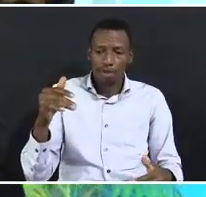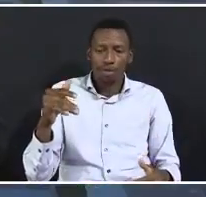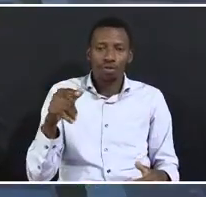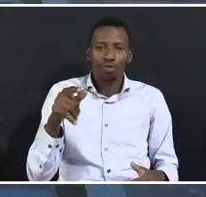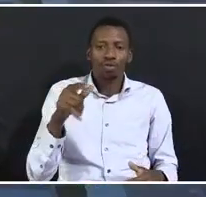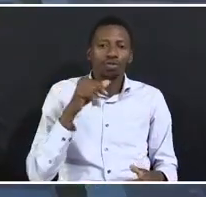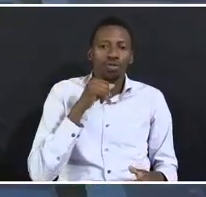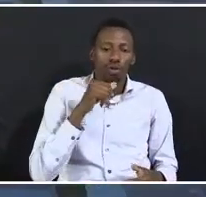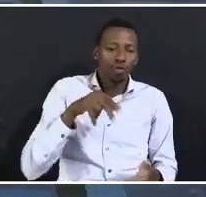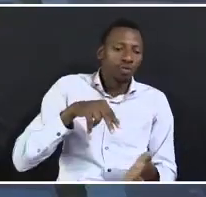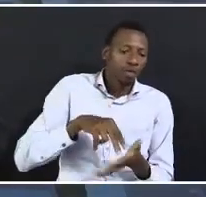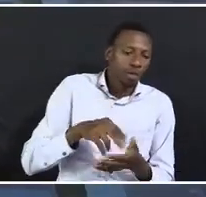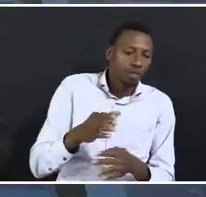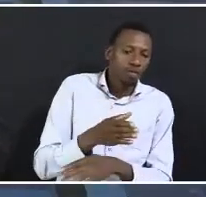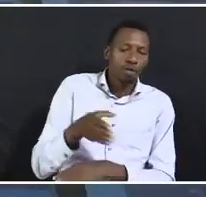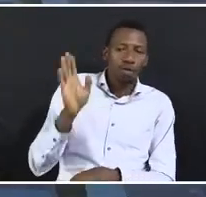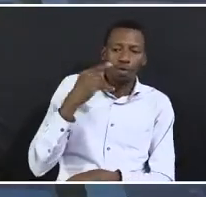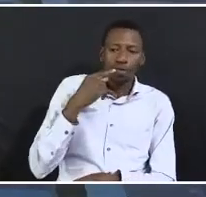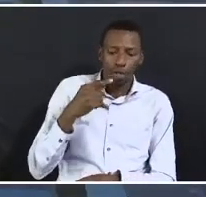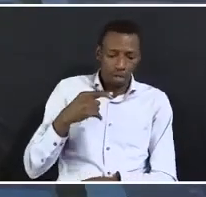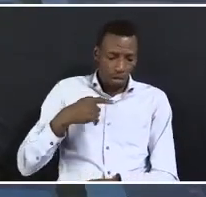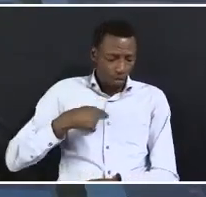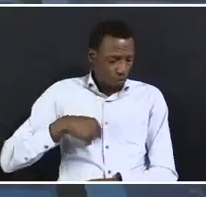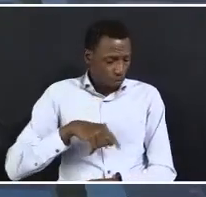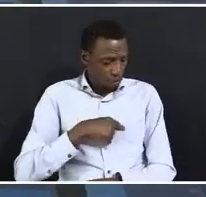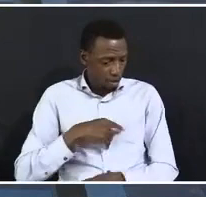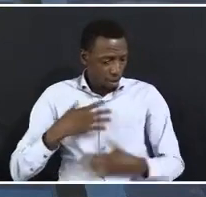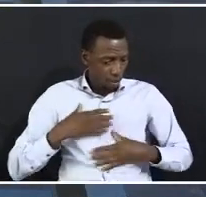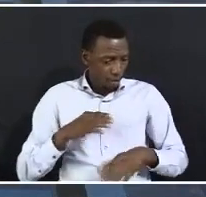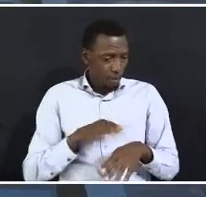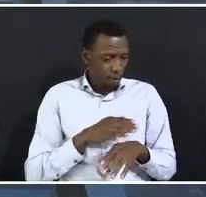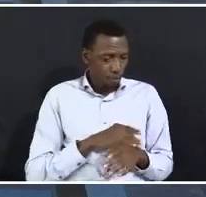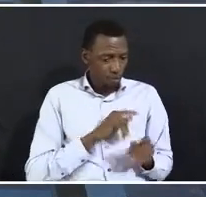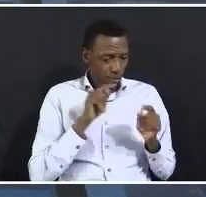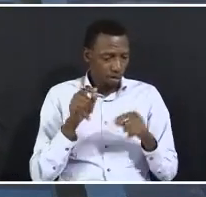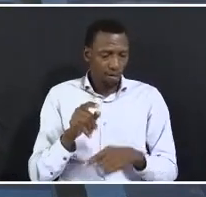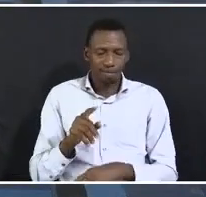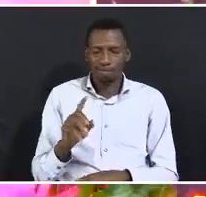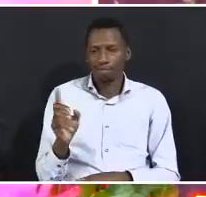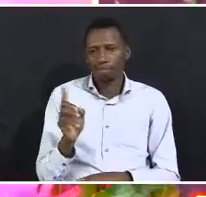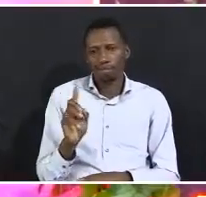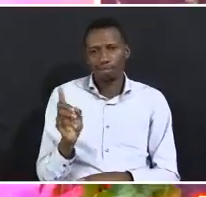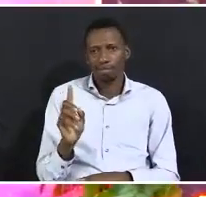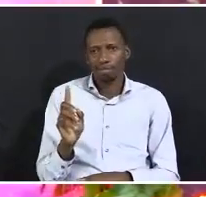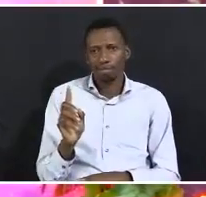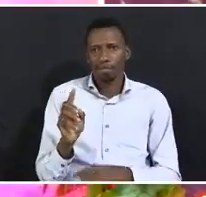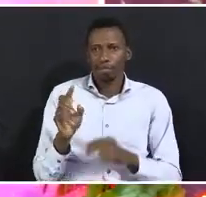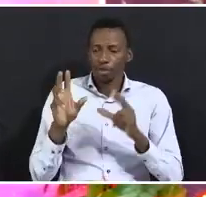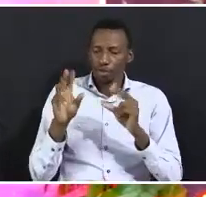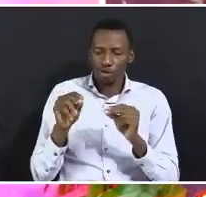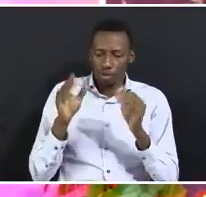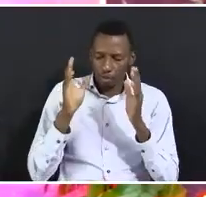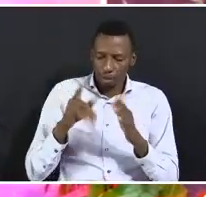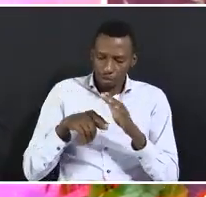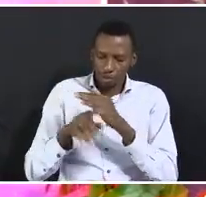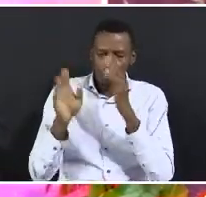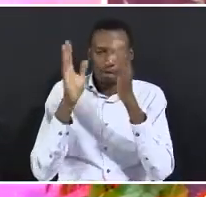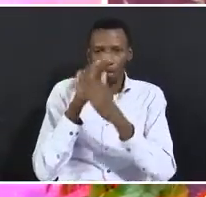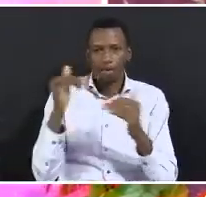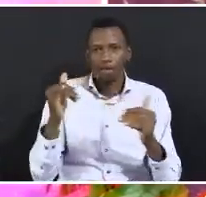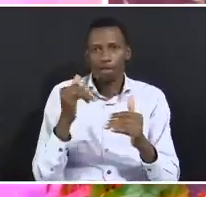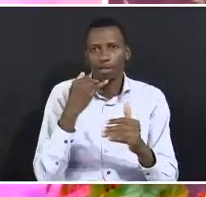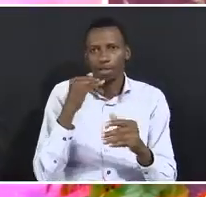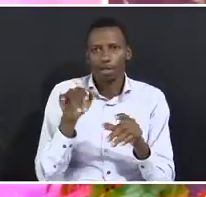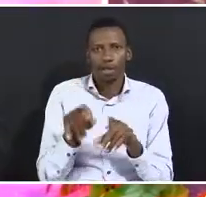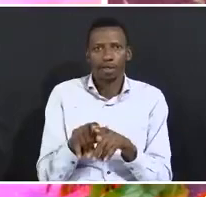before God saying that we, Kikuyus, we have come. No one will go like that. No